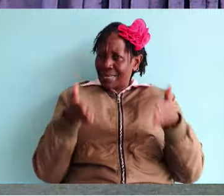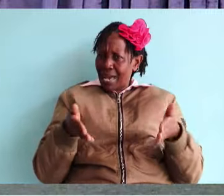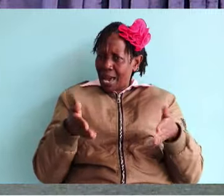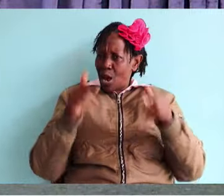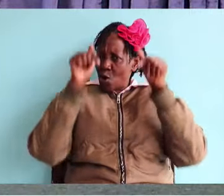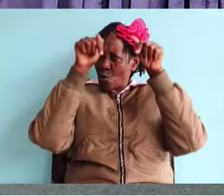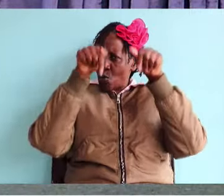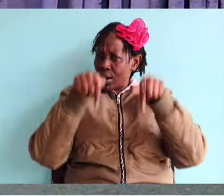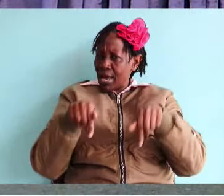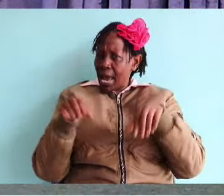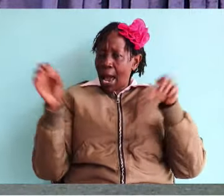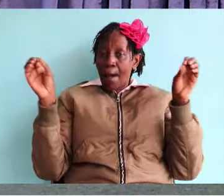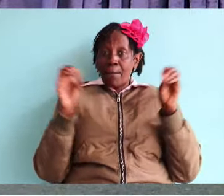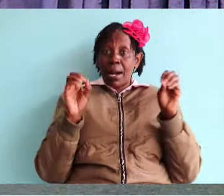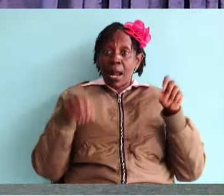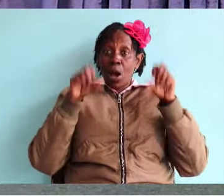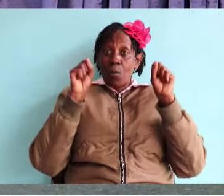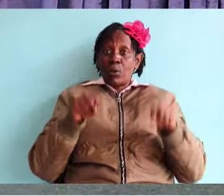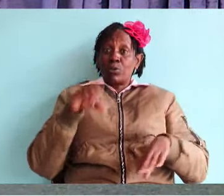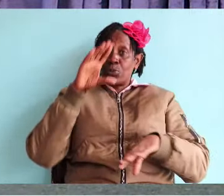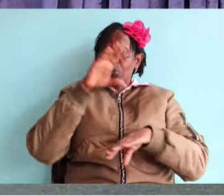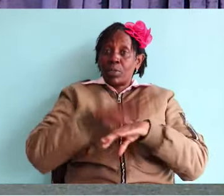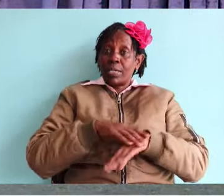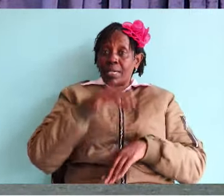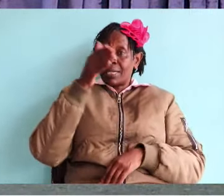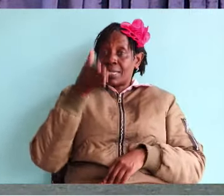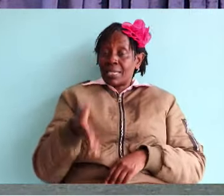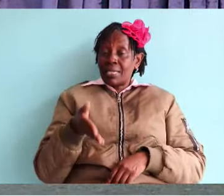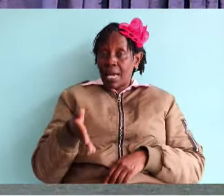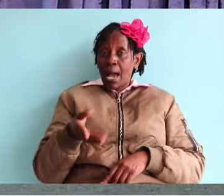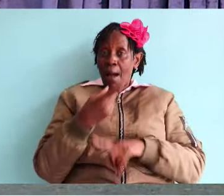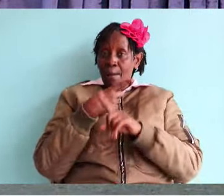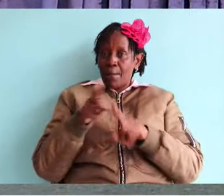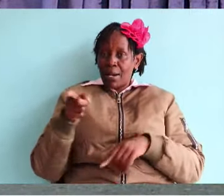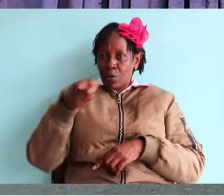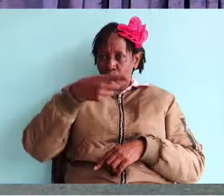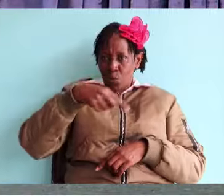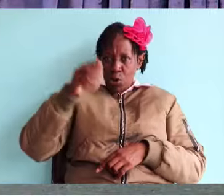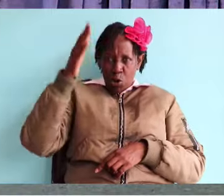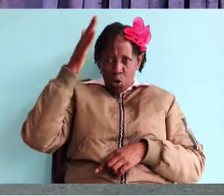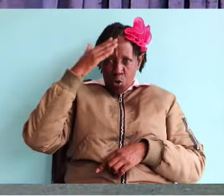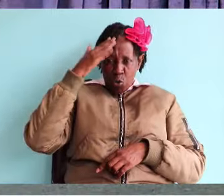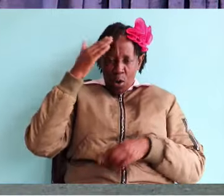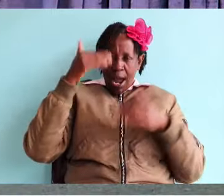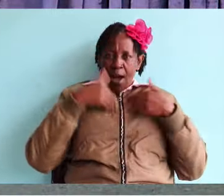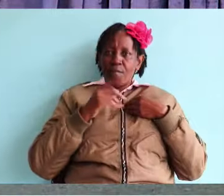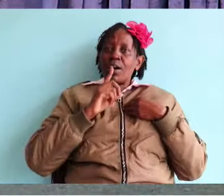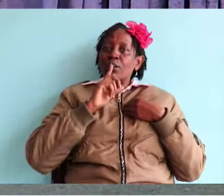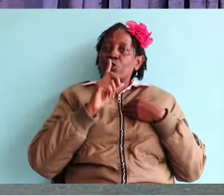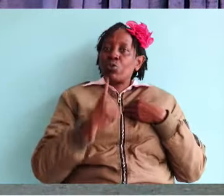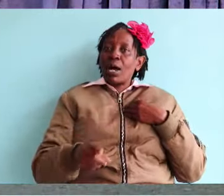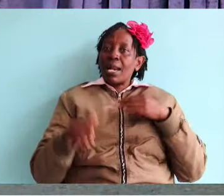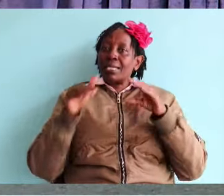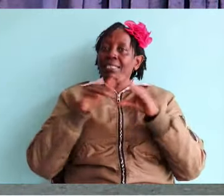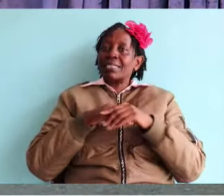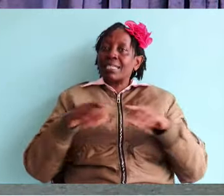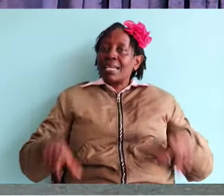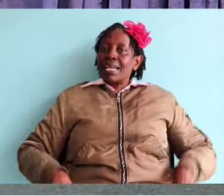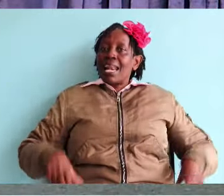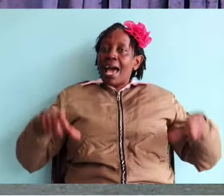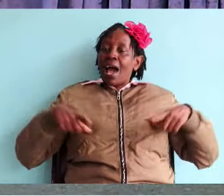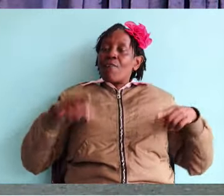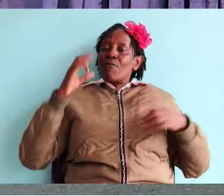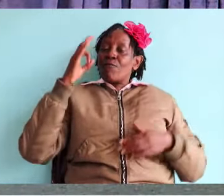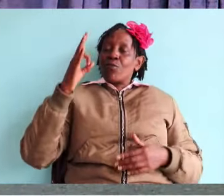we might get it here or not, but we know that there is an assurance in the life to come. And for